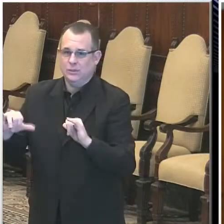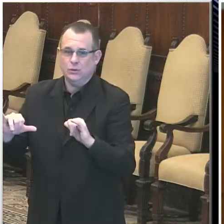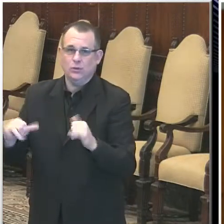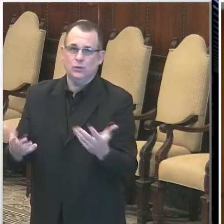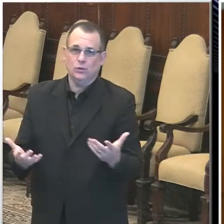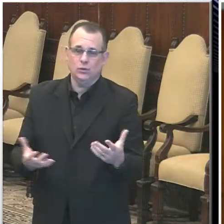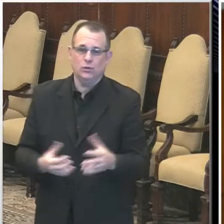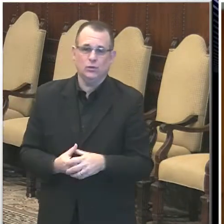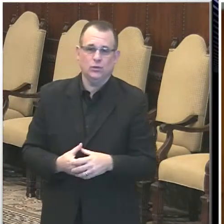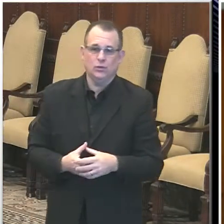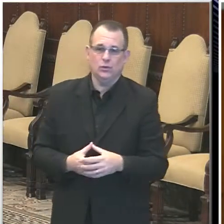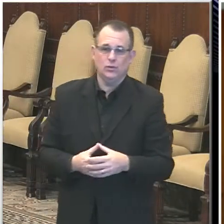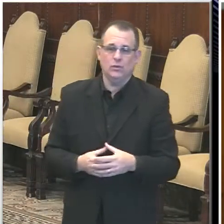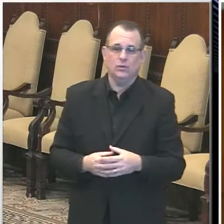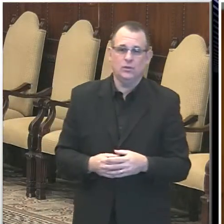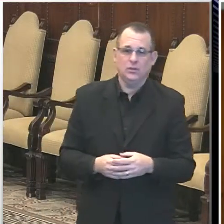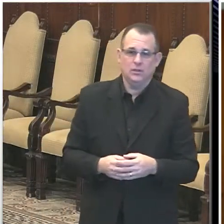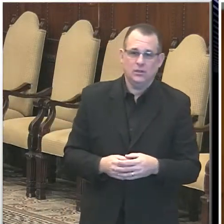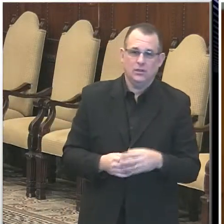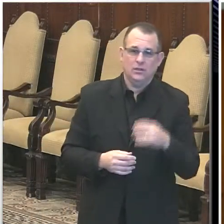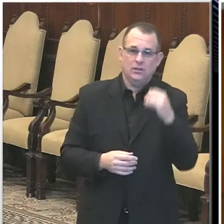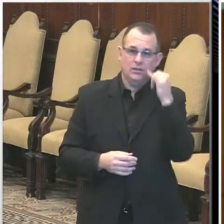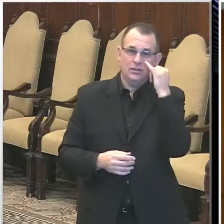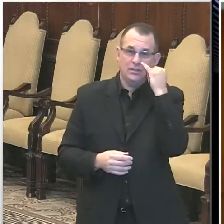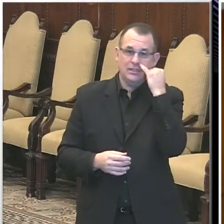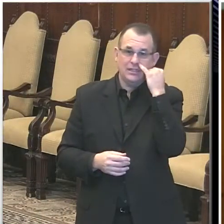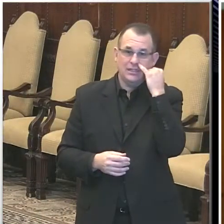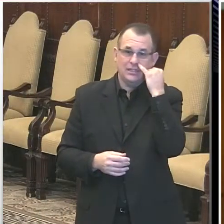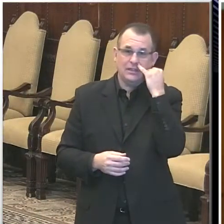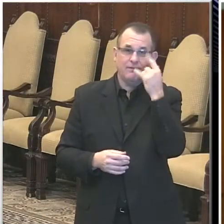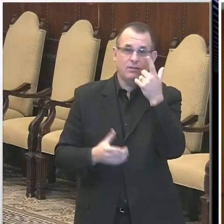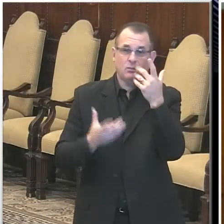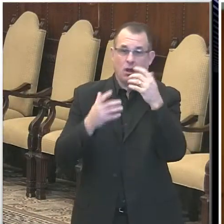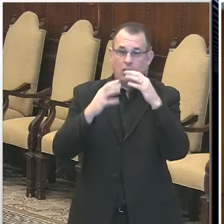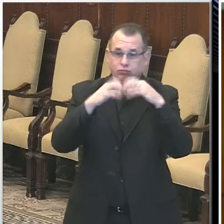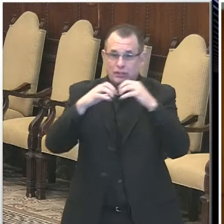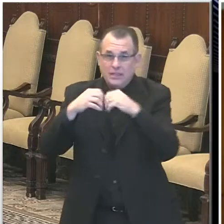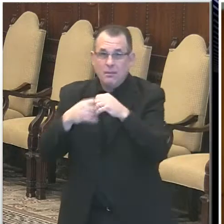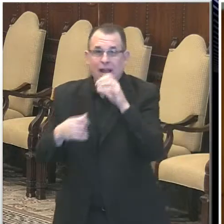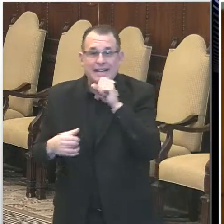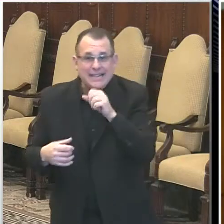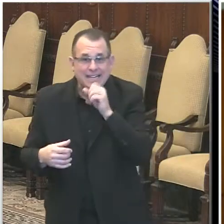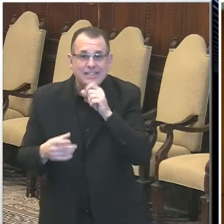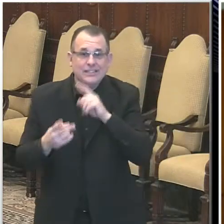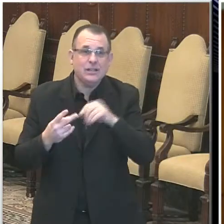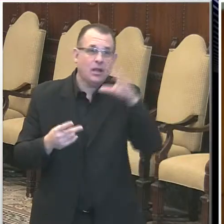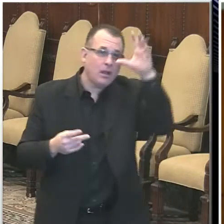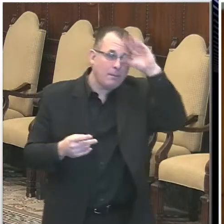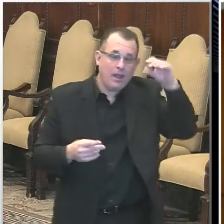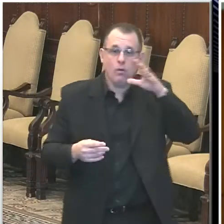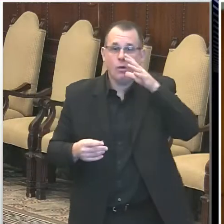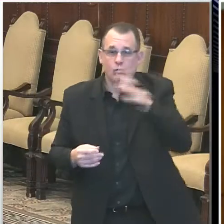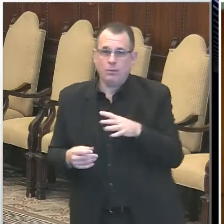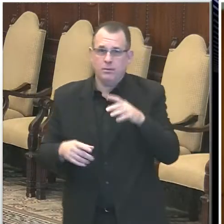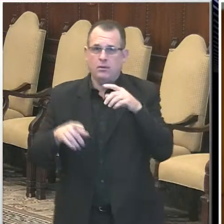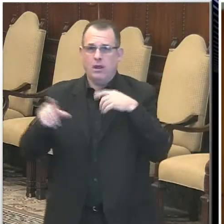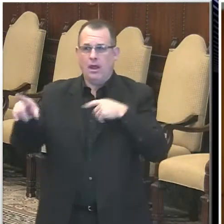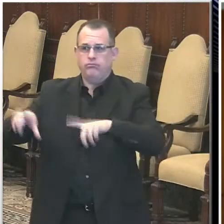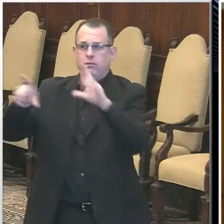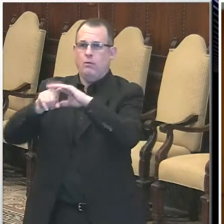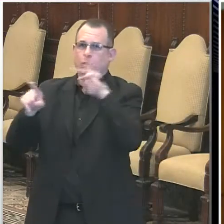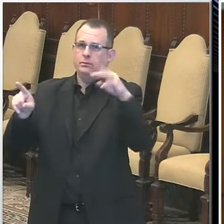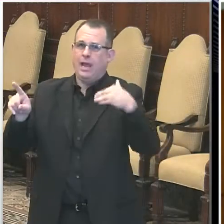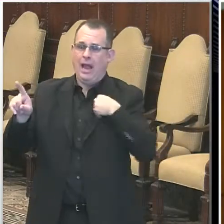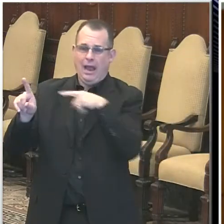getting. If you want more breakdowns of that case count by age, race, and sex, they're on our website. We're continuing to work